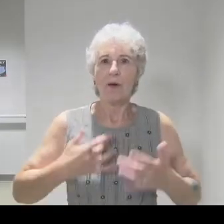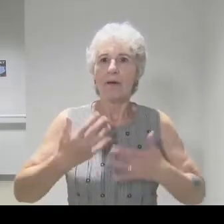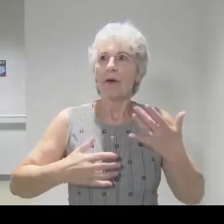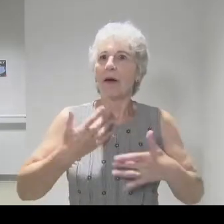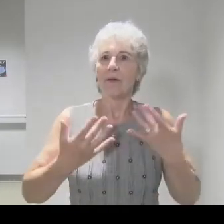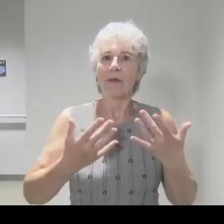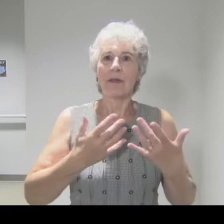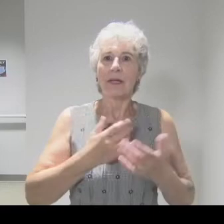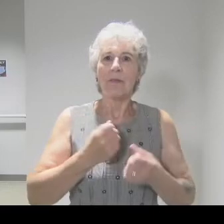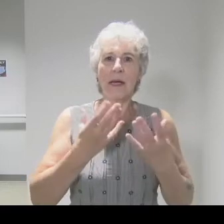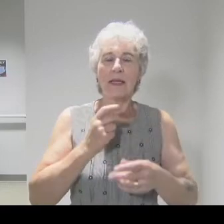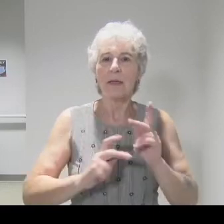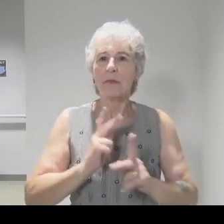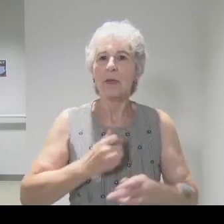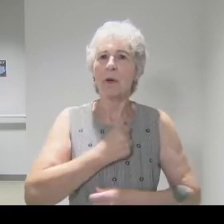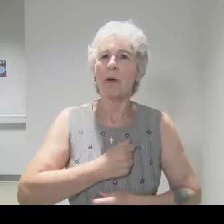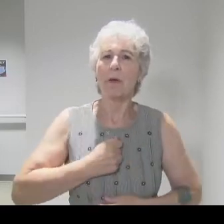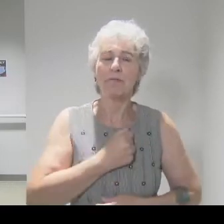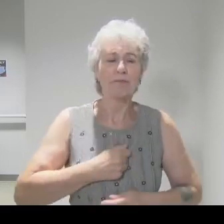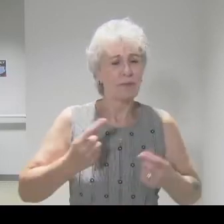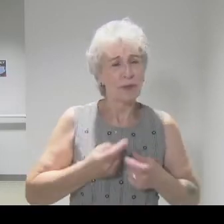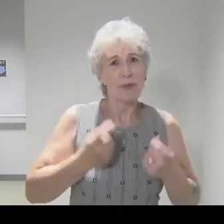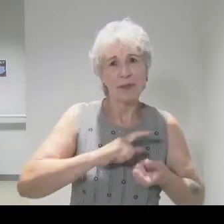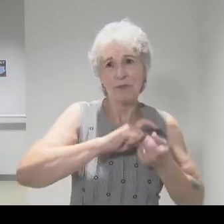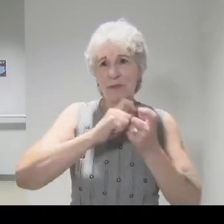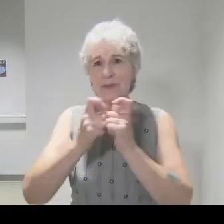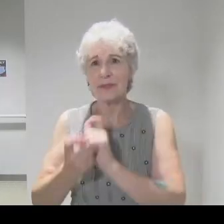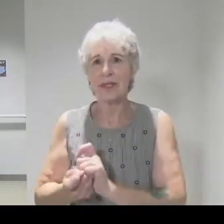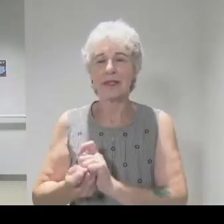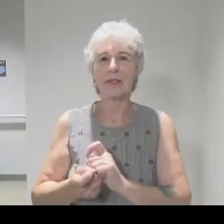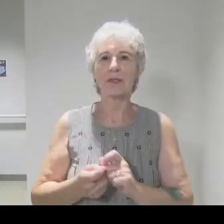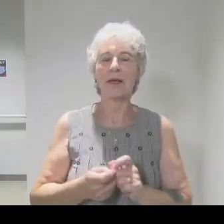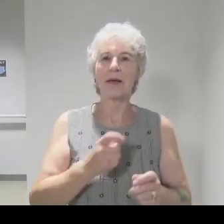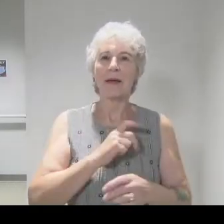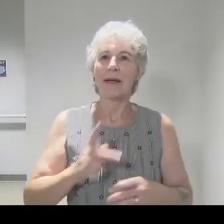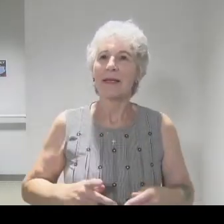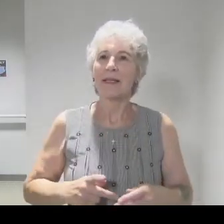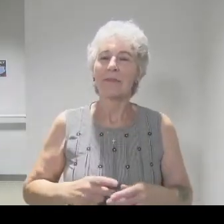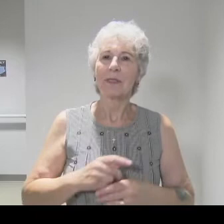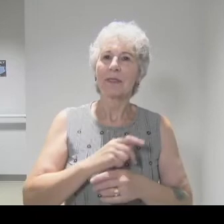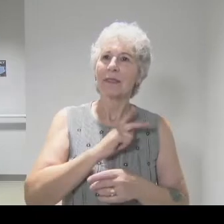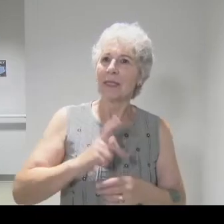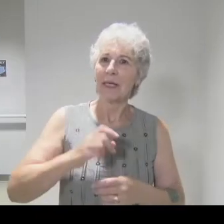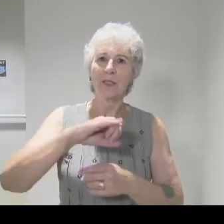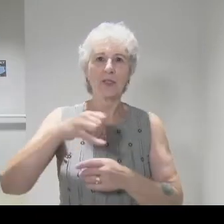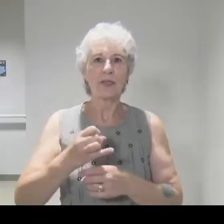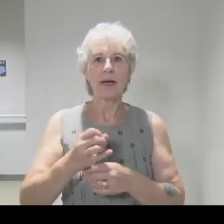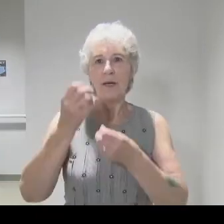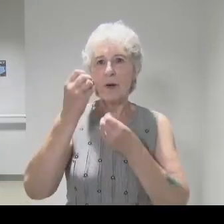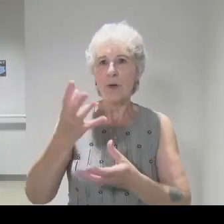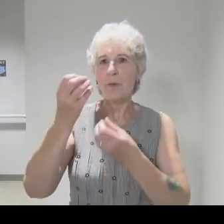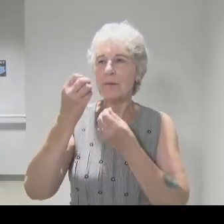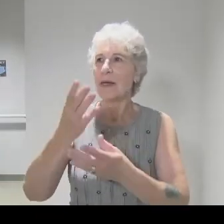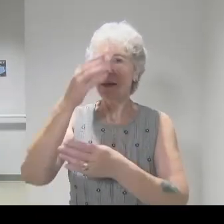Israel. Josiah was a godly king, and he began upholding the covenant, and great prosperity came as he obeyed